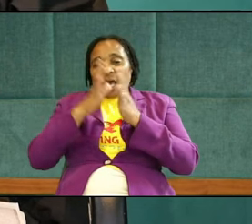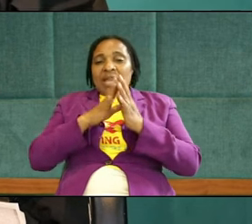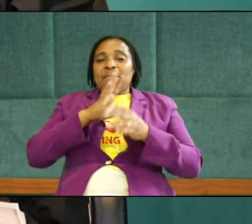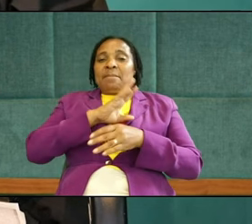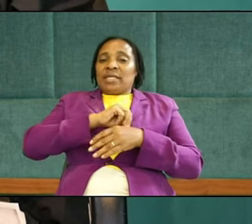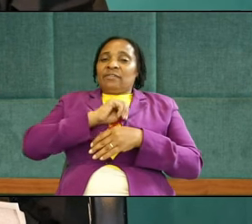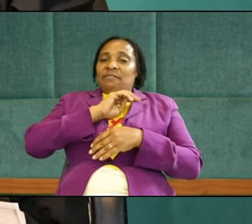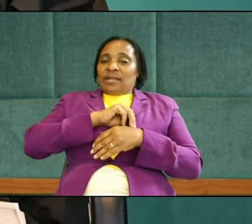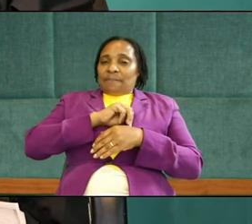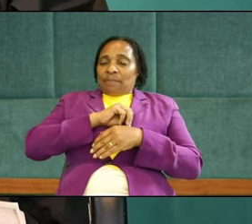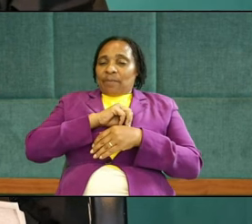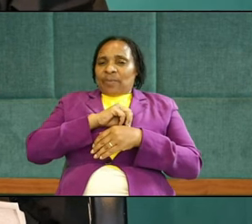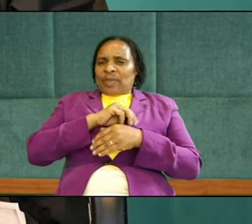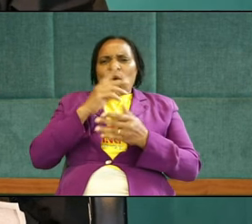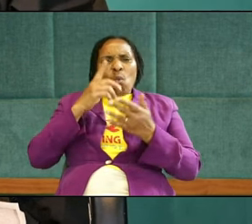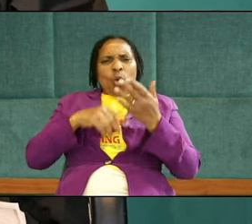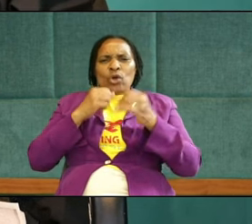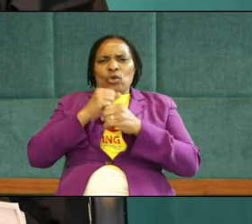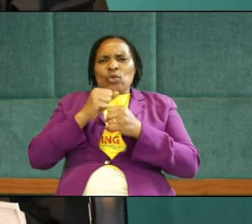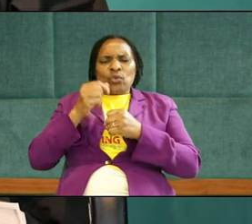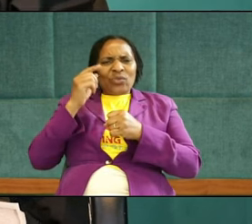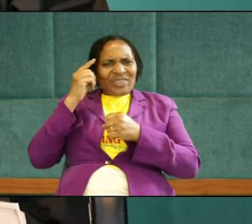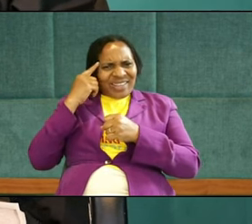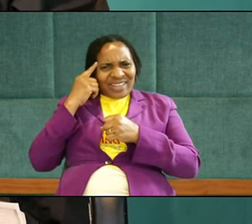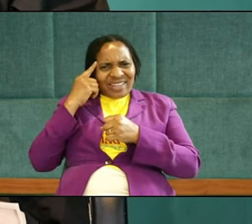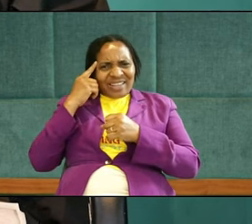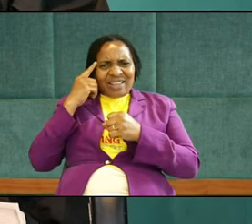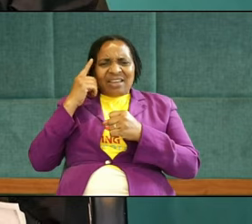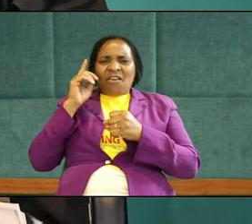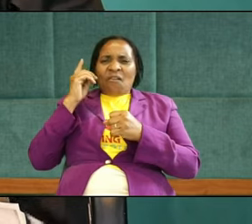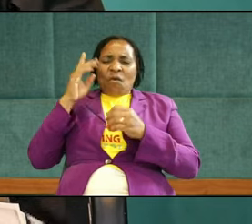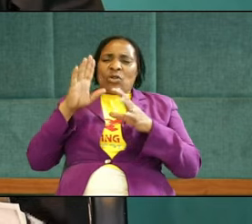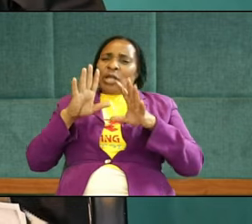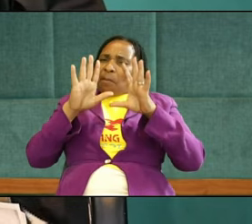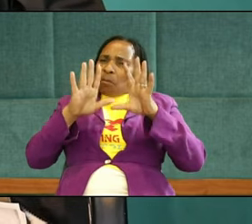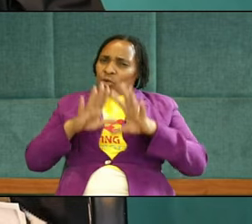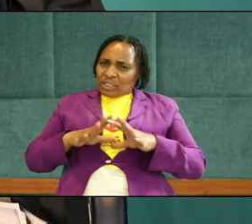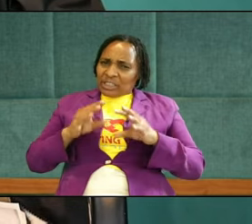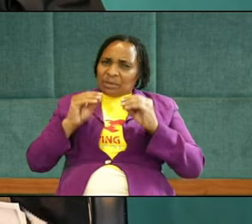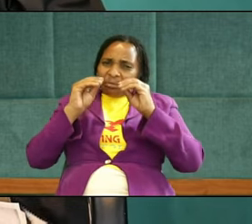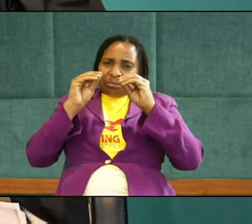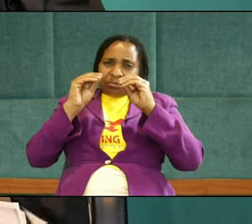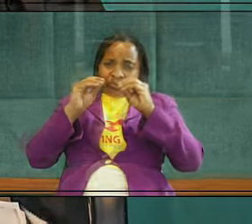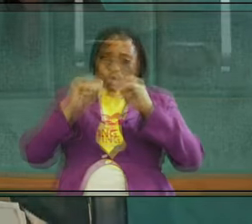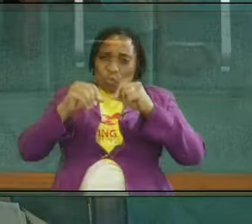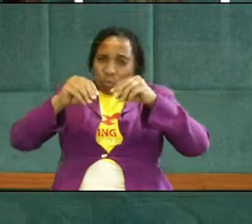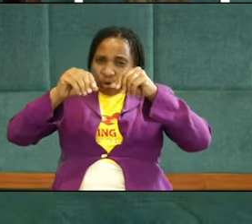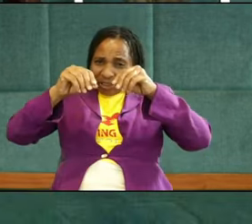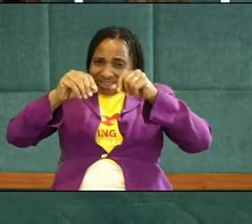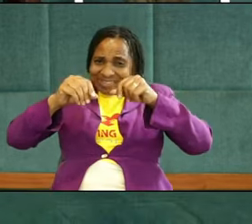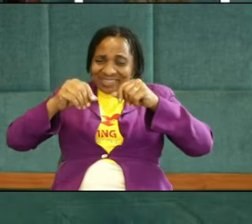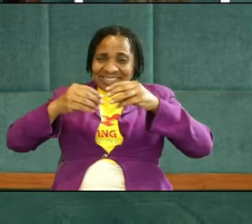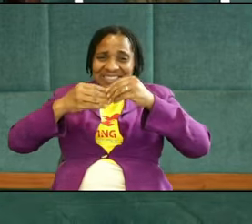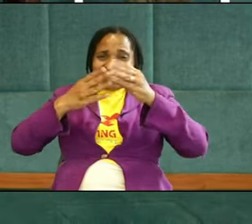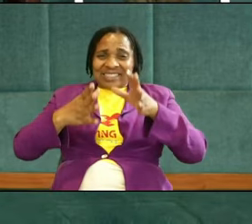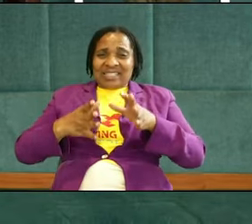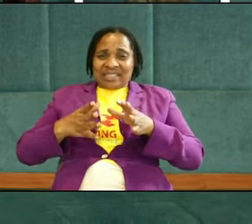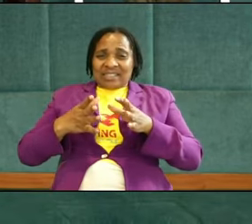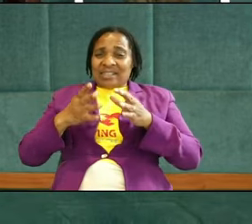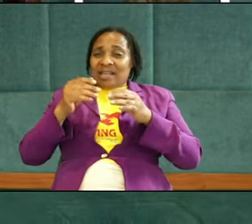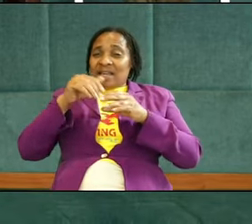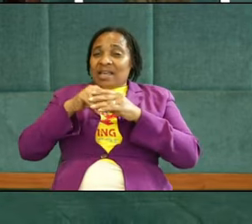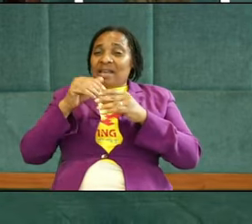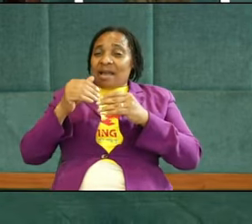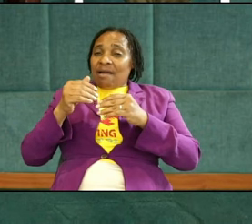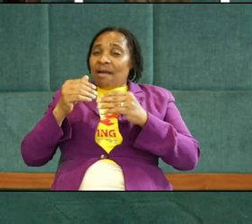Mm. And so what do you think is the most important quality in a leader for you? For me, the most important